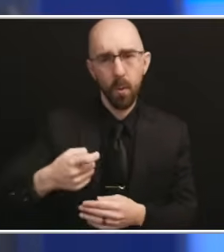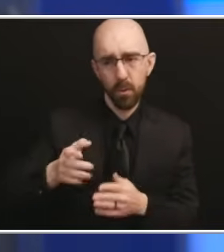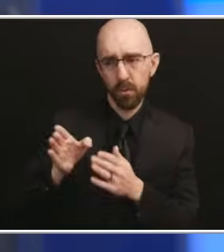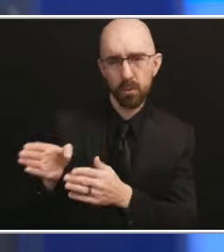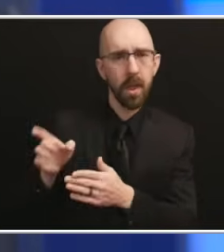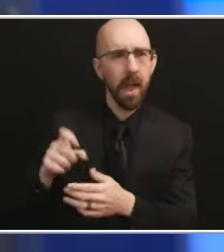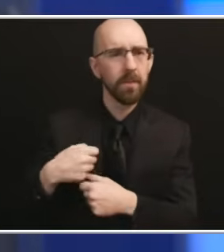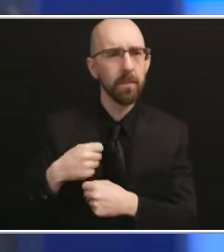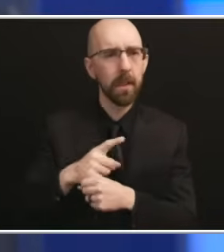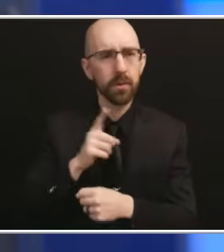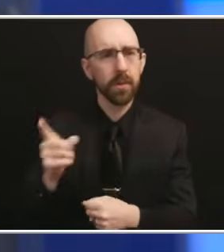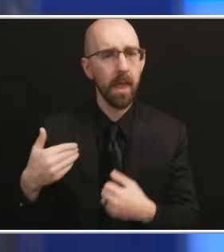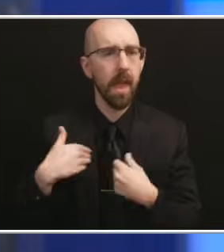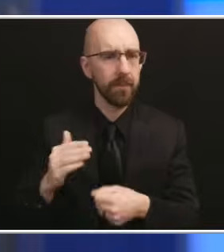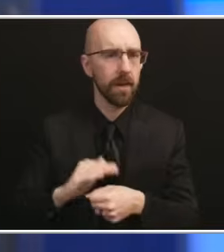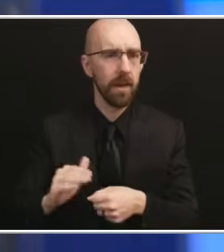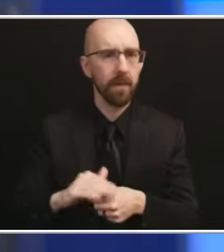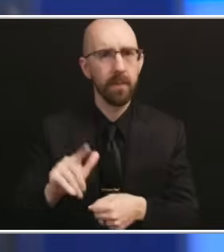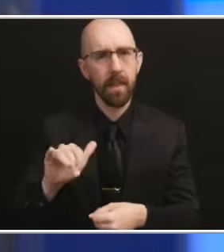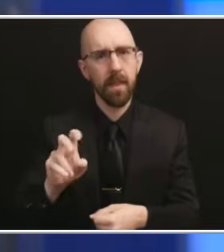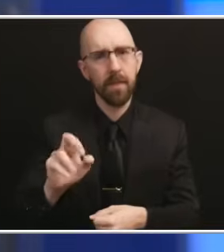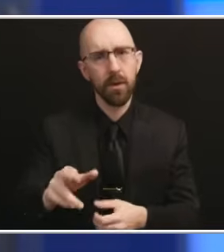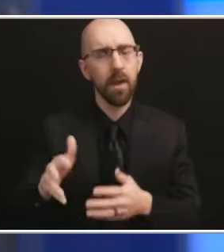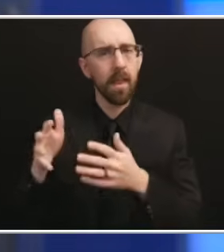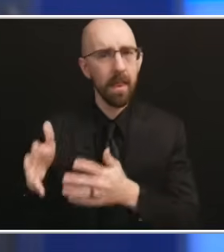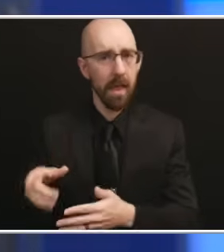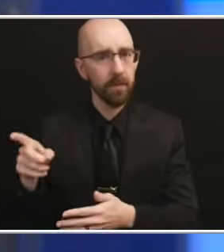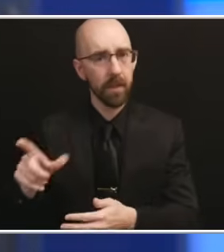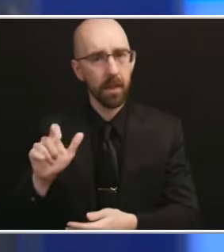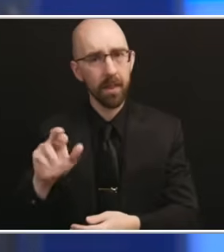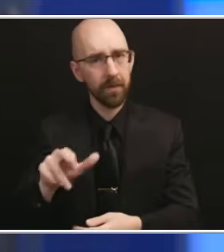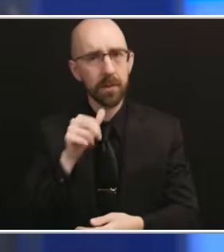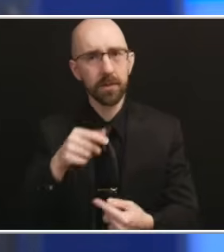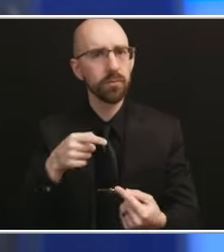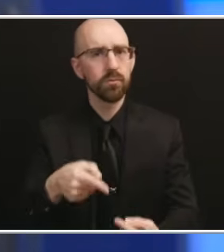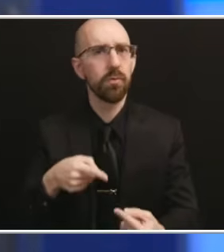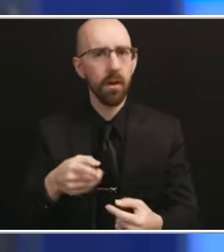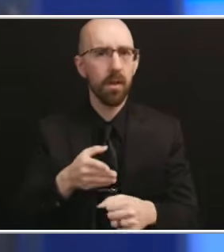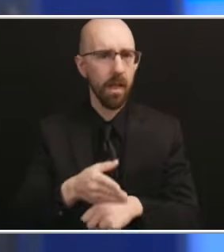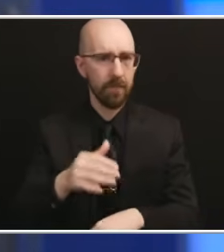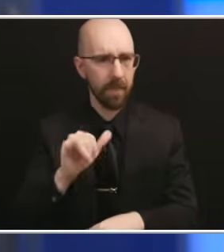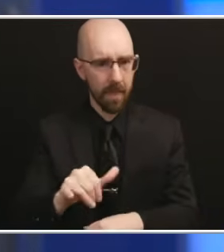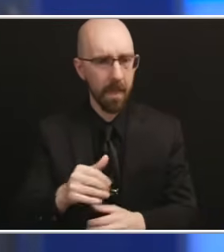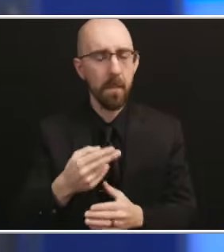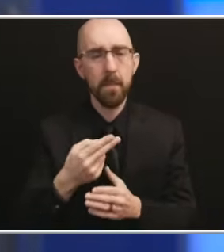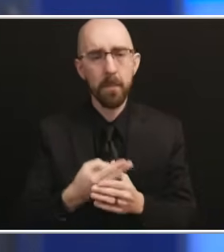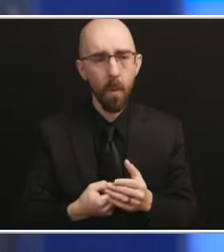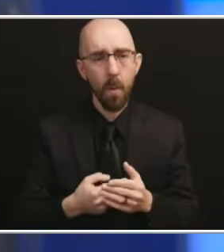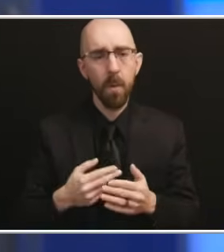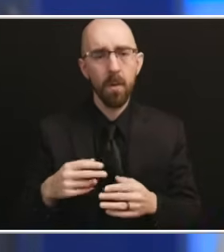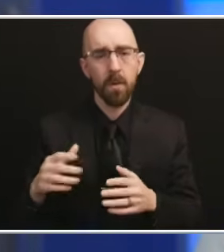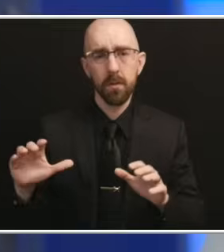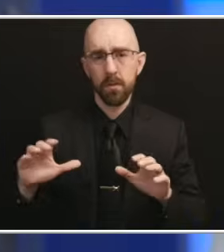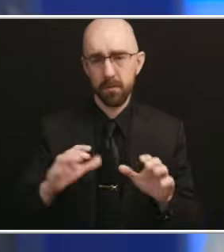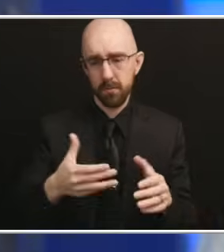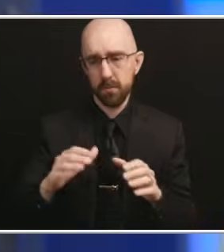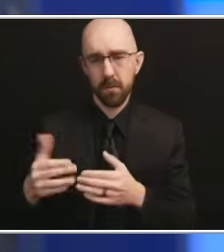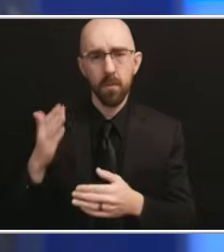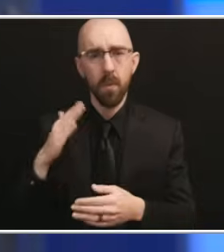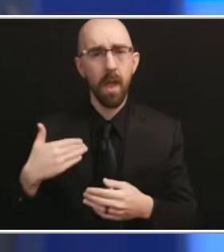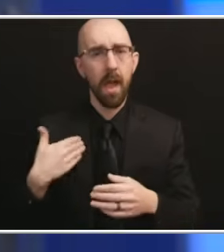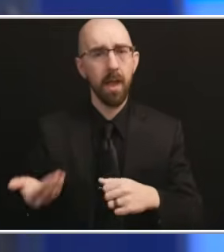enough liver left behind so that their liver doesn't struggle afterwards, and then both parties will have increased size of what is